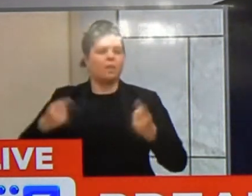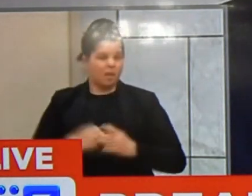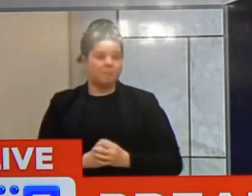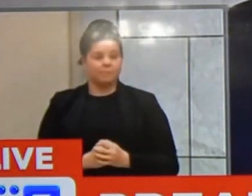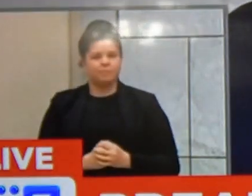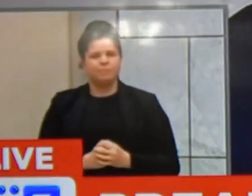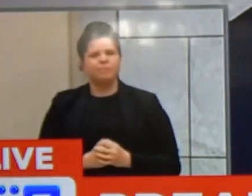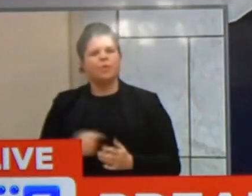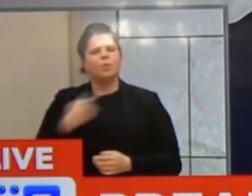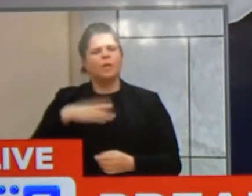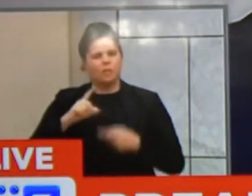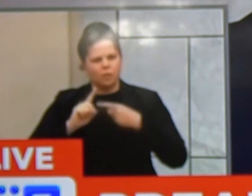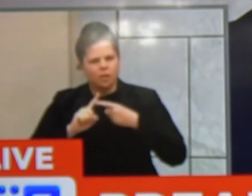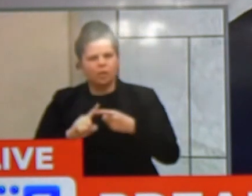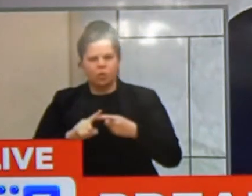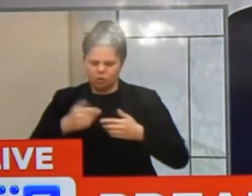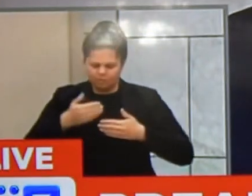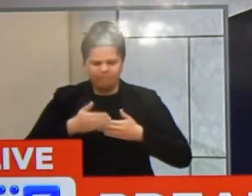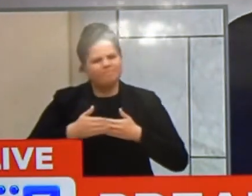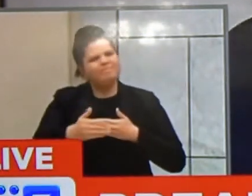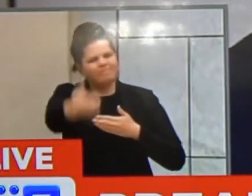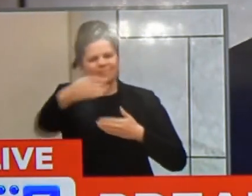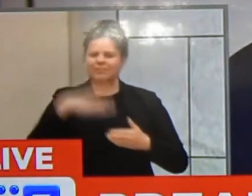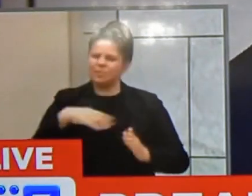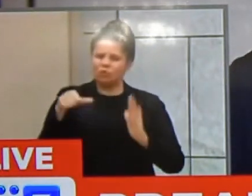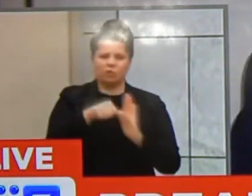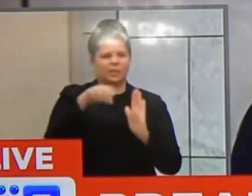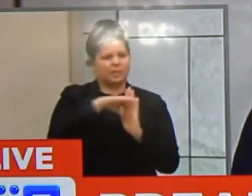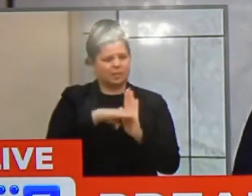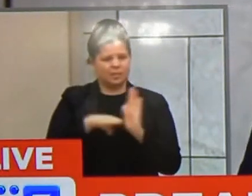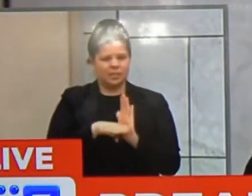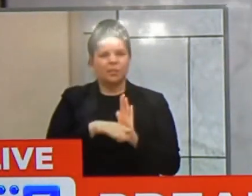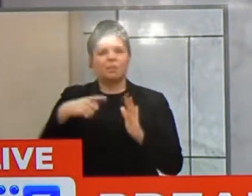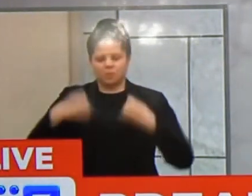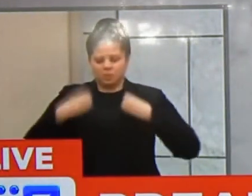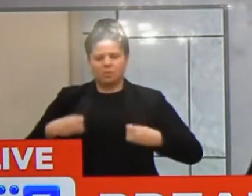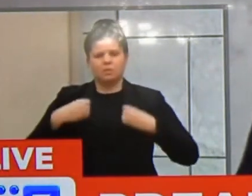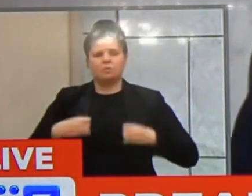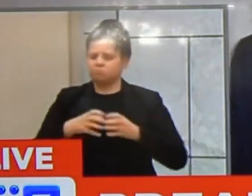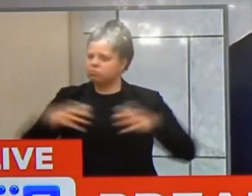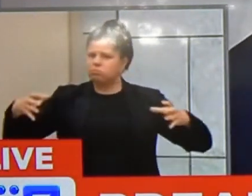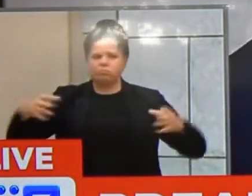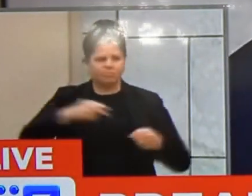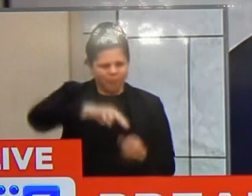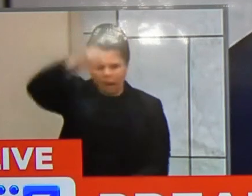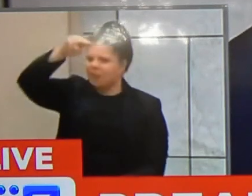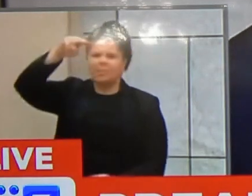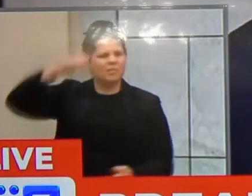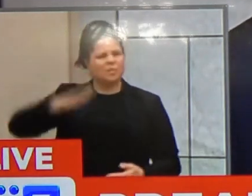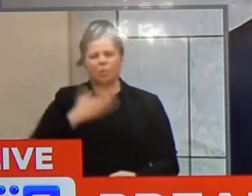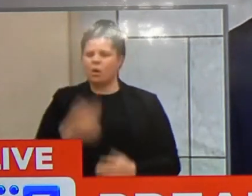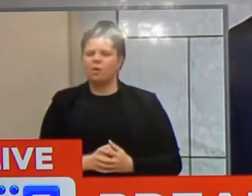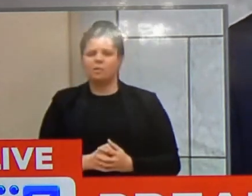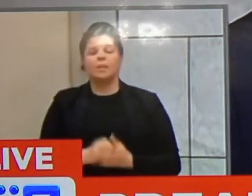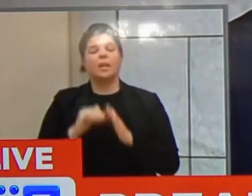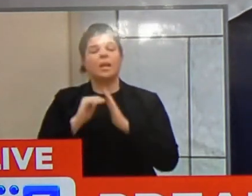We need to continue to keep the pressure on. We need to continue to suppress the virus. We are now at